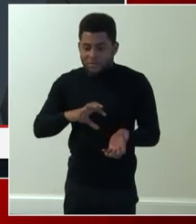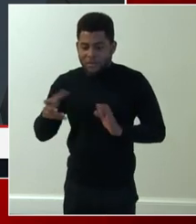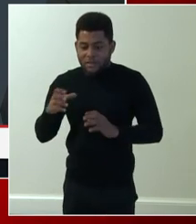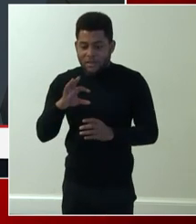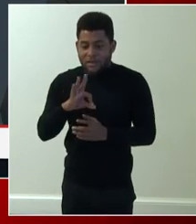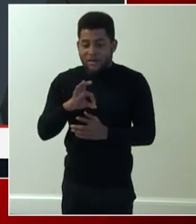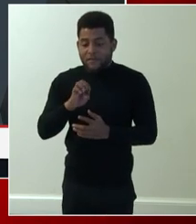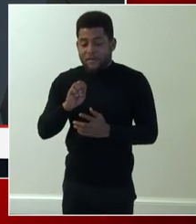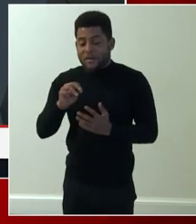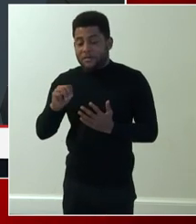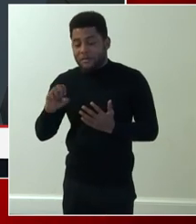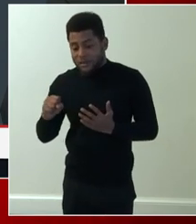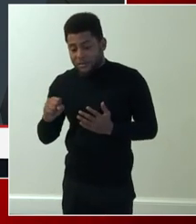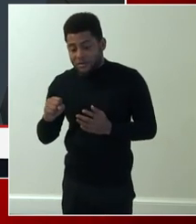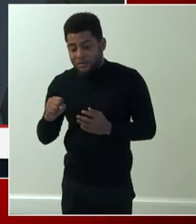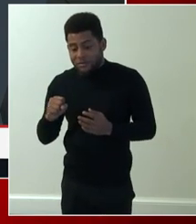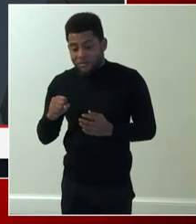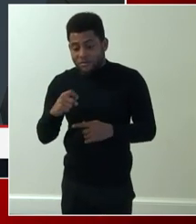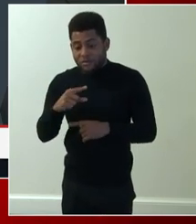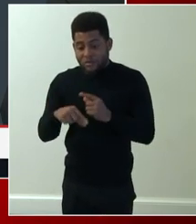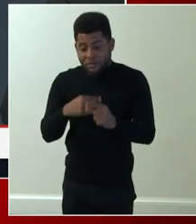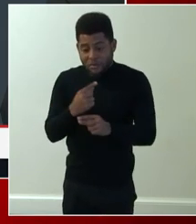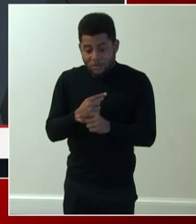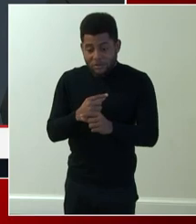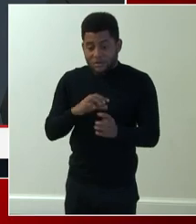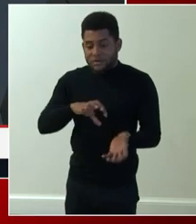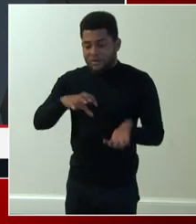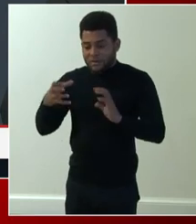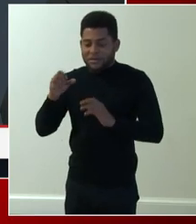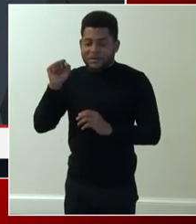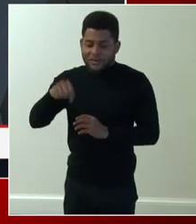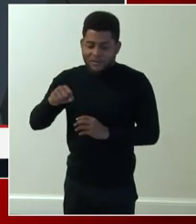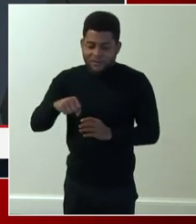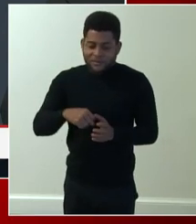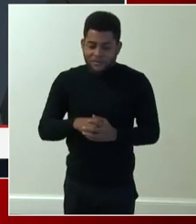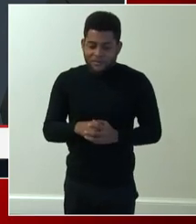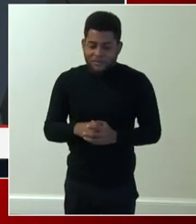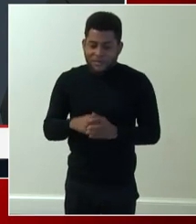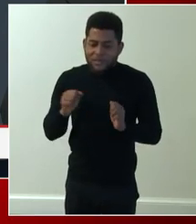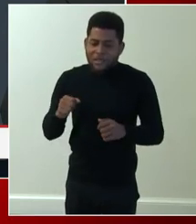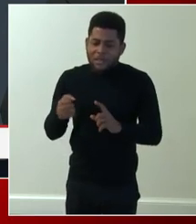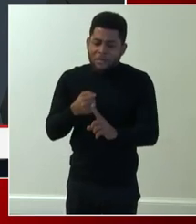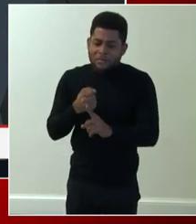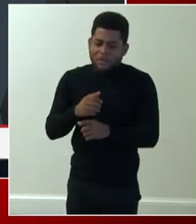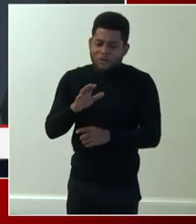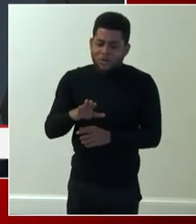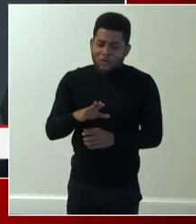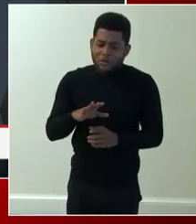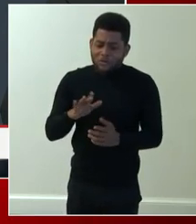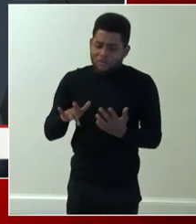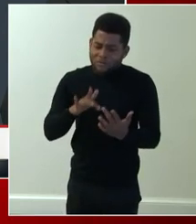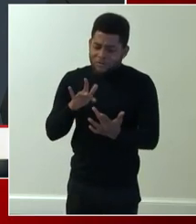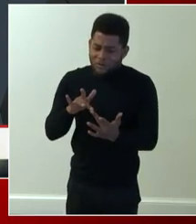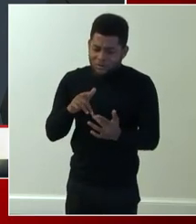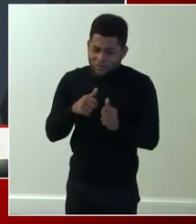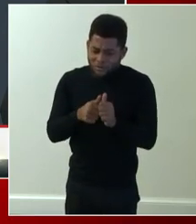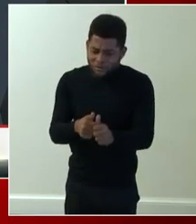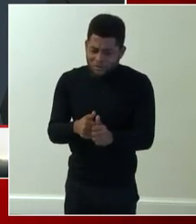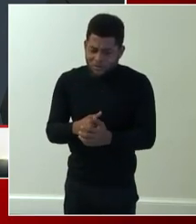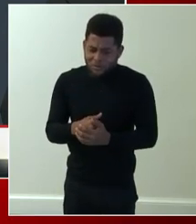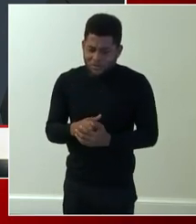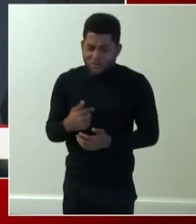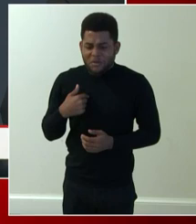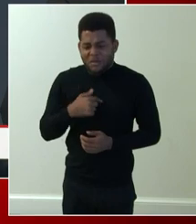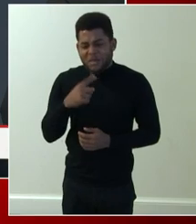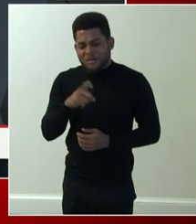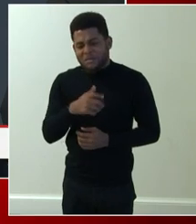system that's affected clients all around the world. Does that impact your ability to contact trace when? You know, when I asked that question